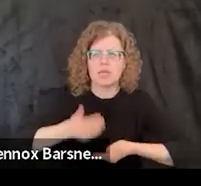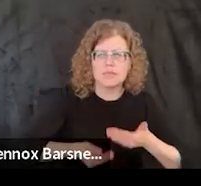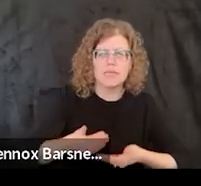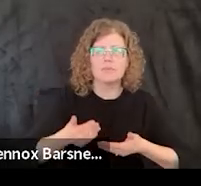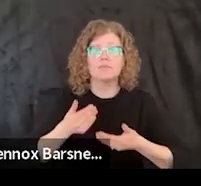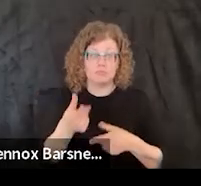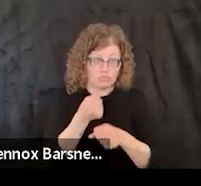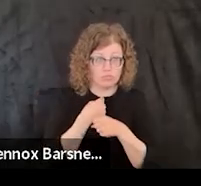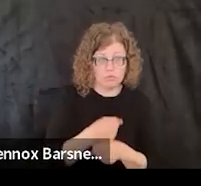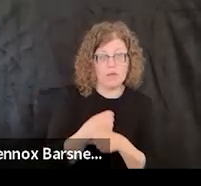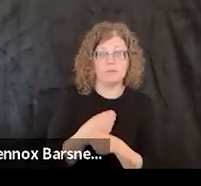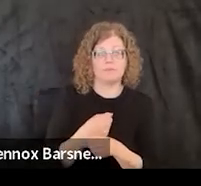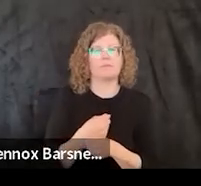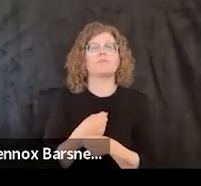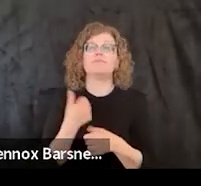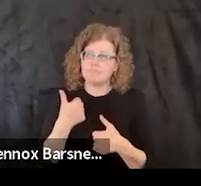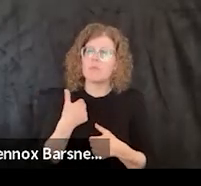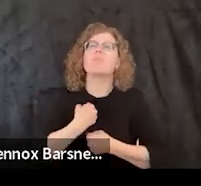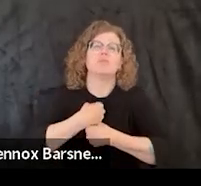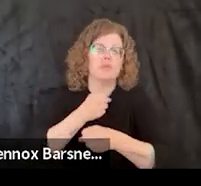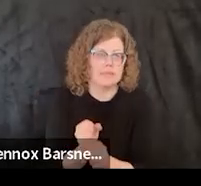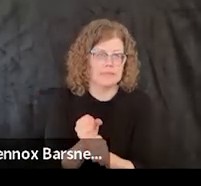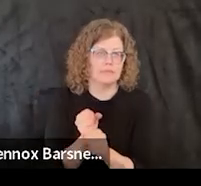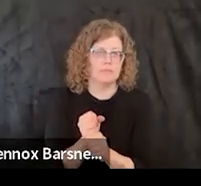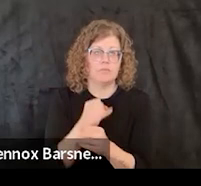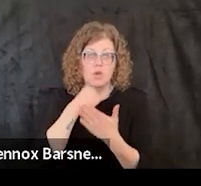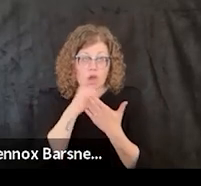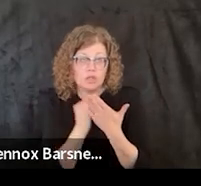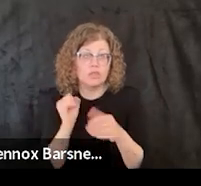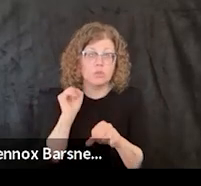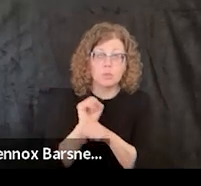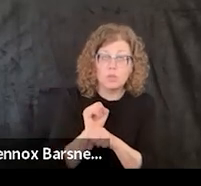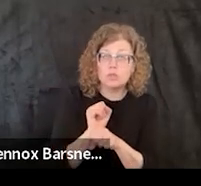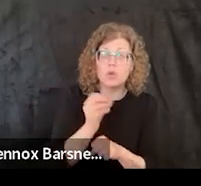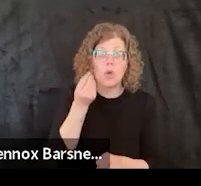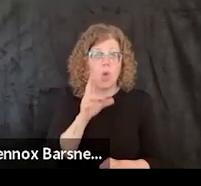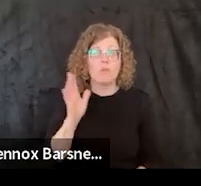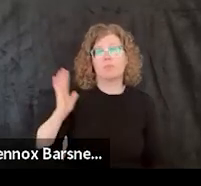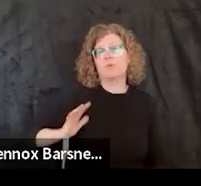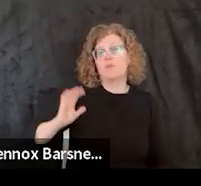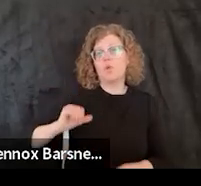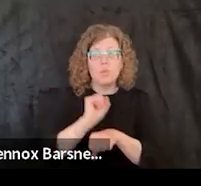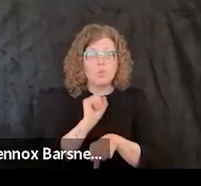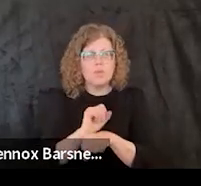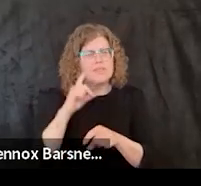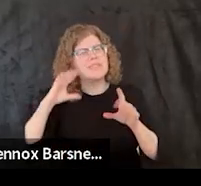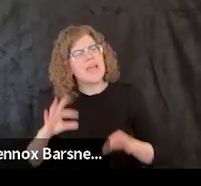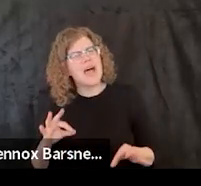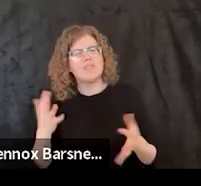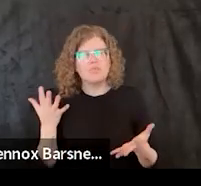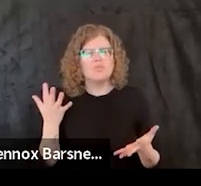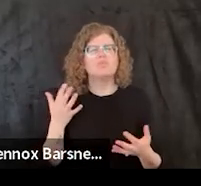the creation and development of new work, adaptations of previous work, experimentation, etc.